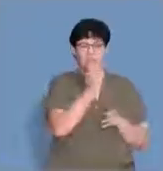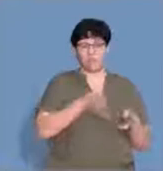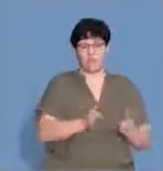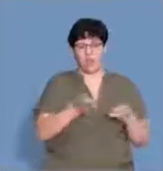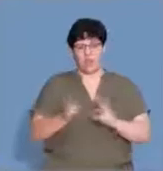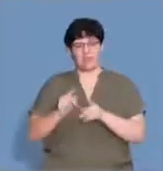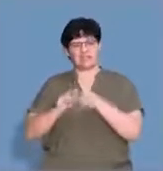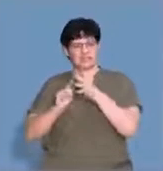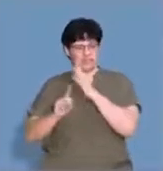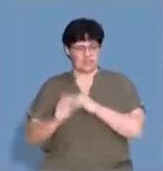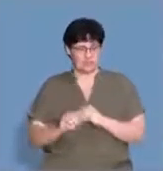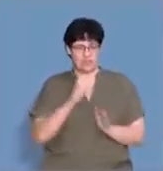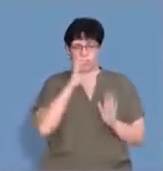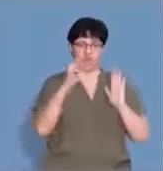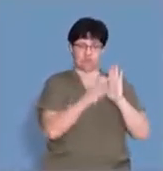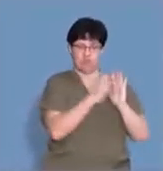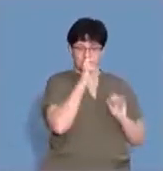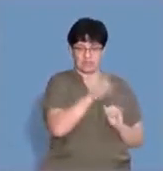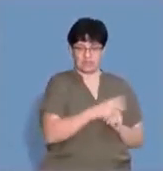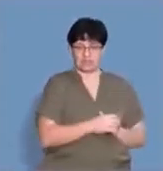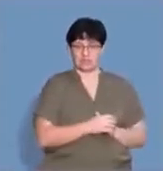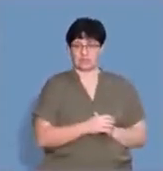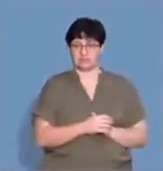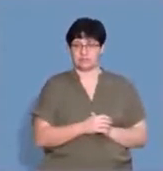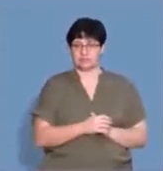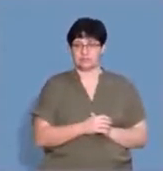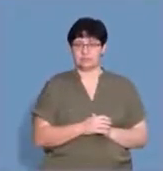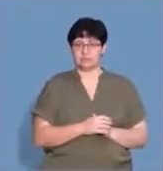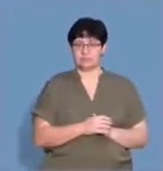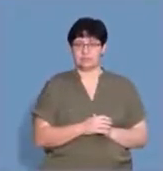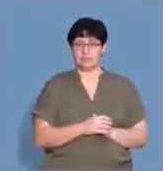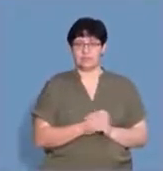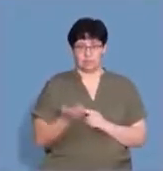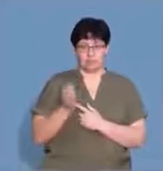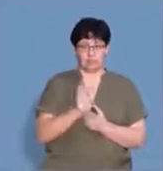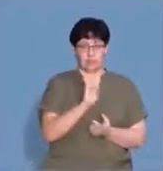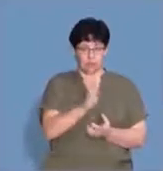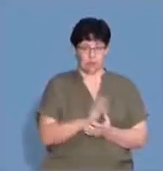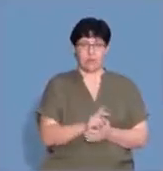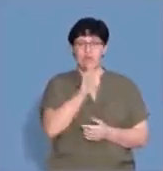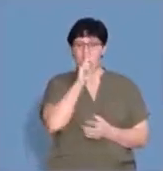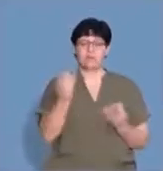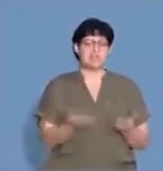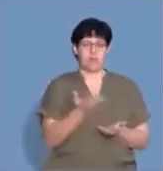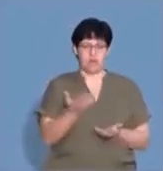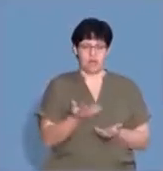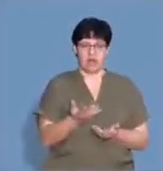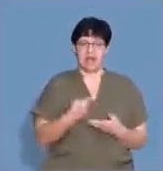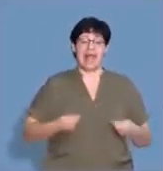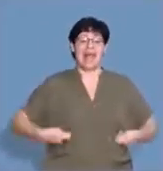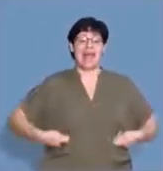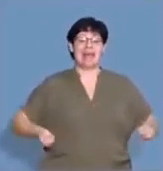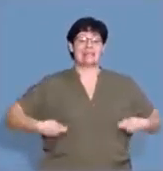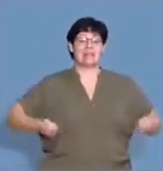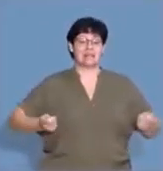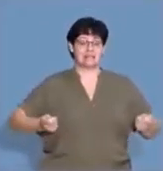this, but I'm going to go to my graph and I'm going to show you, I'm looking for somewhere where the